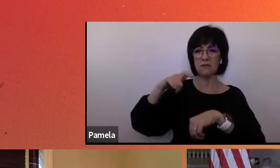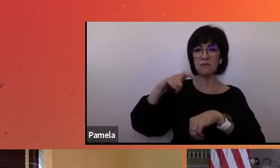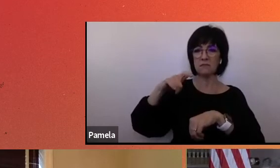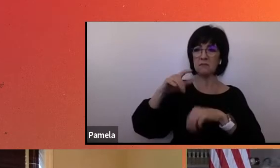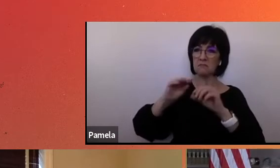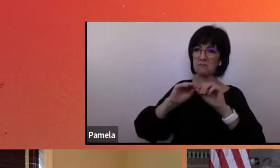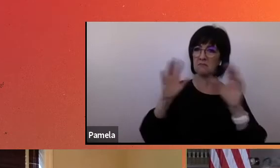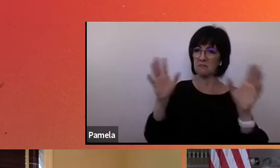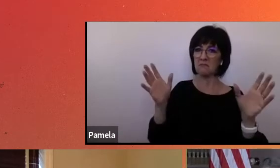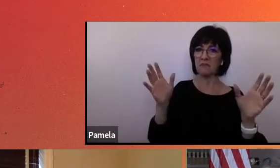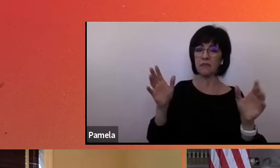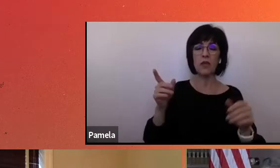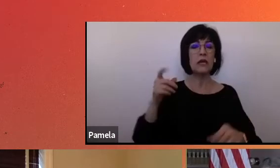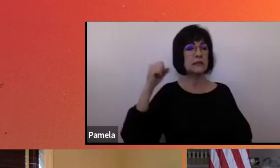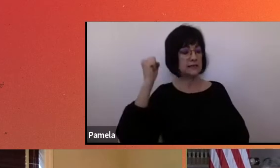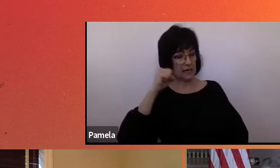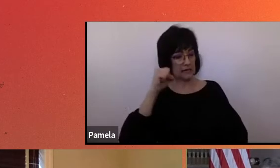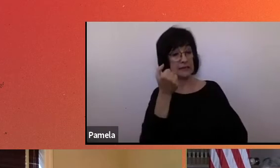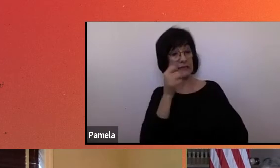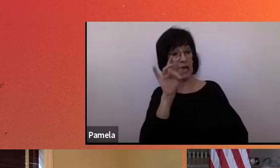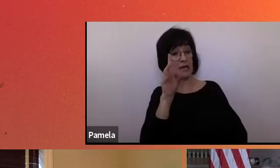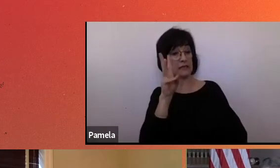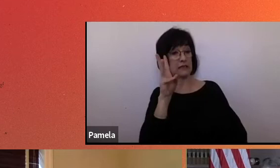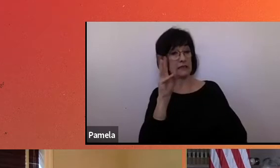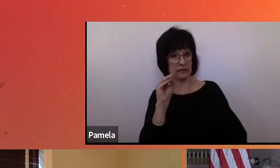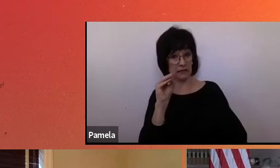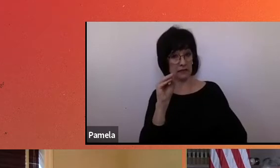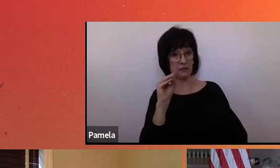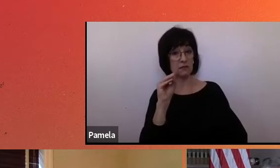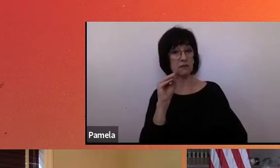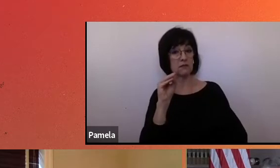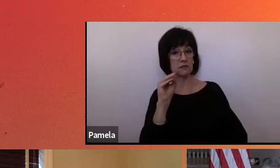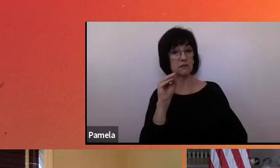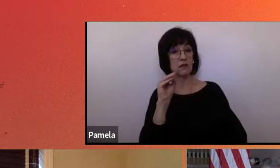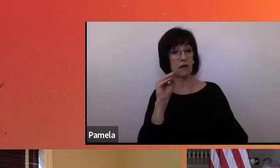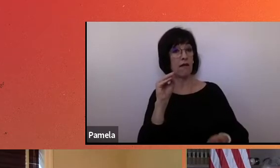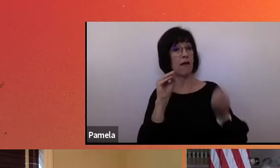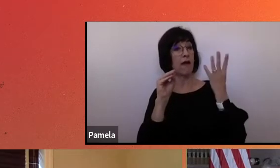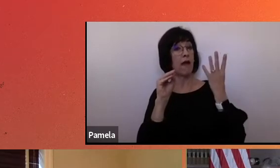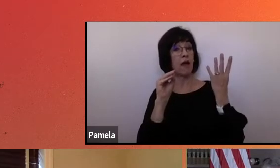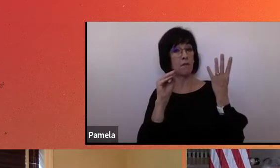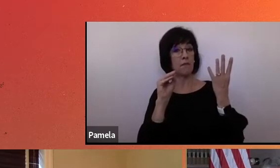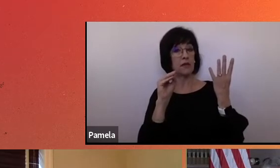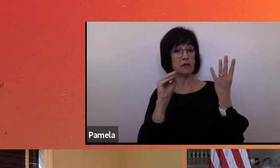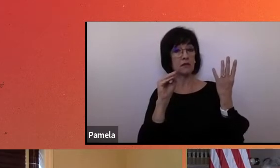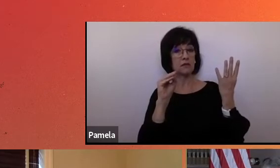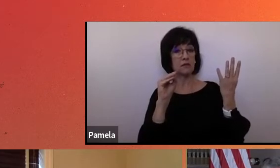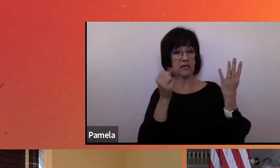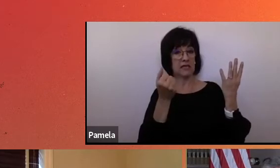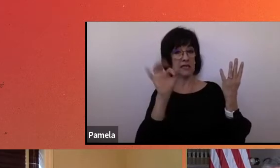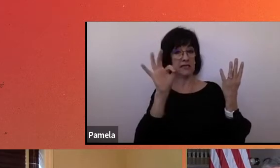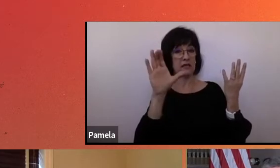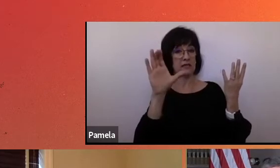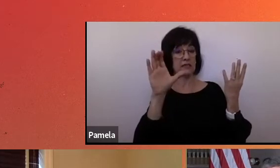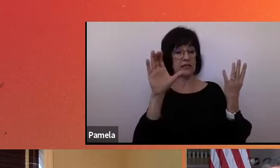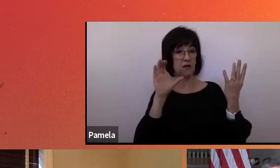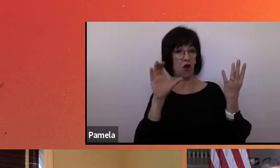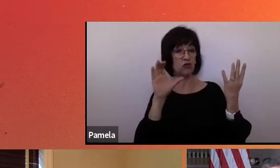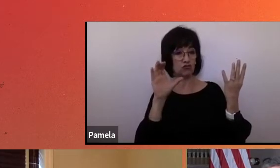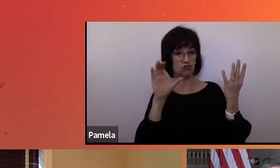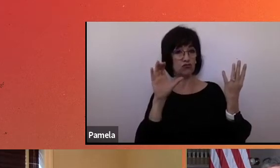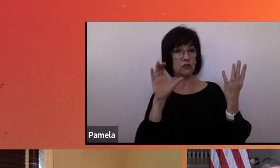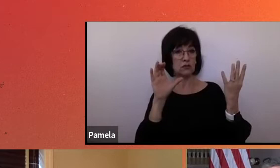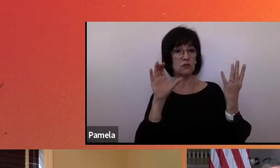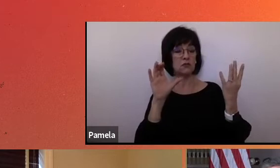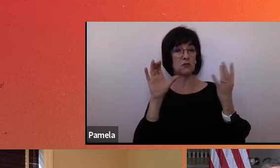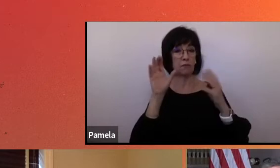there's... In 1860, there were just shy of 1,900 enslaved Africans in the